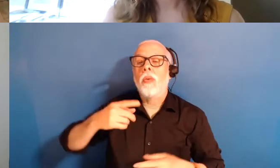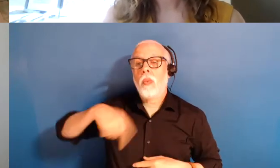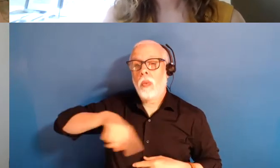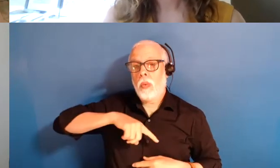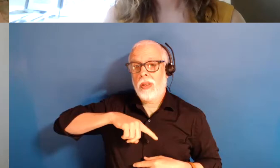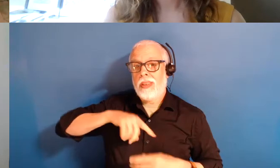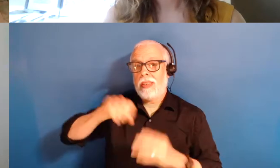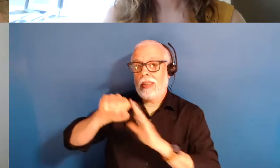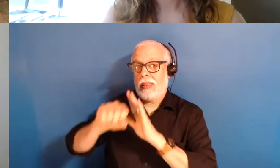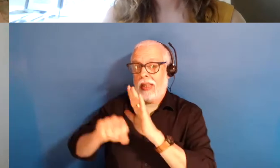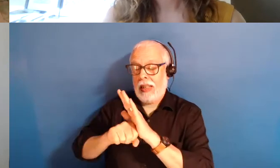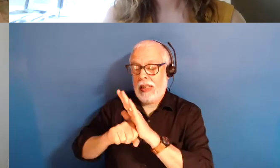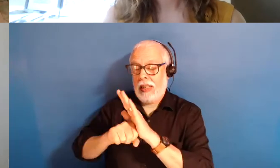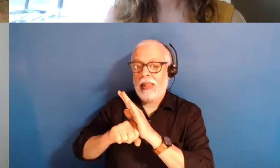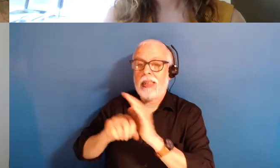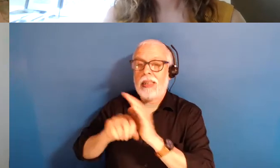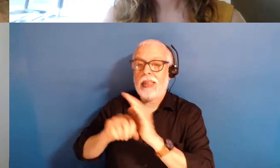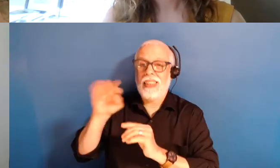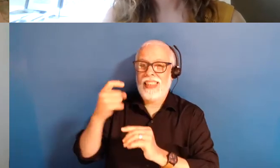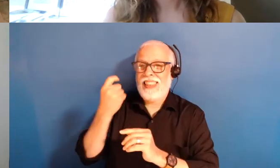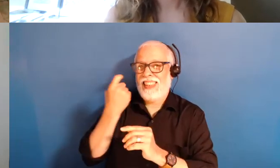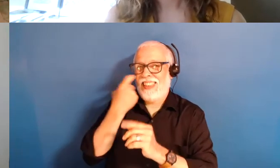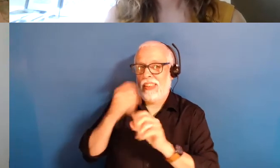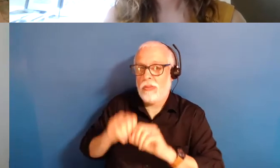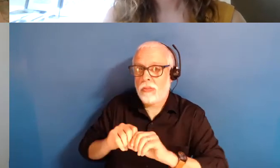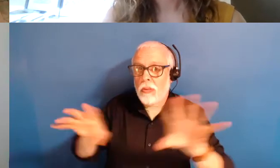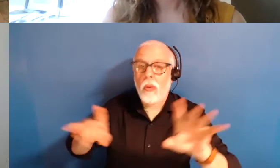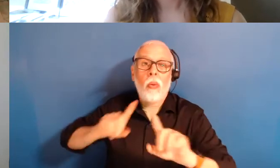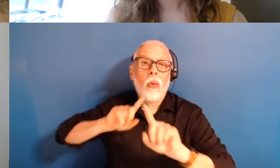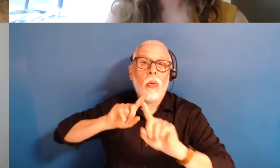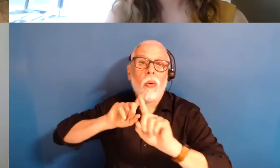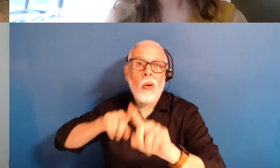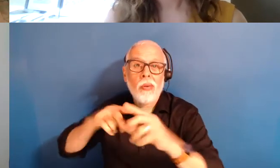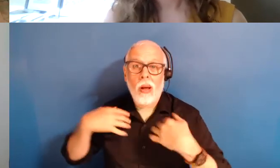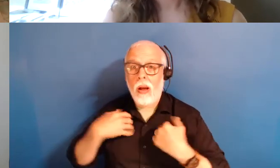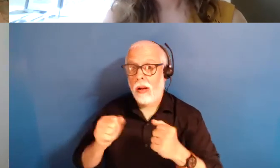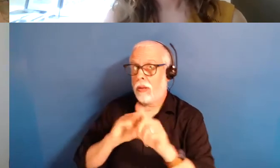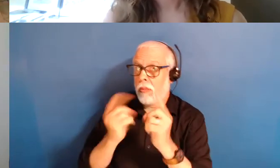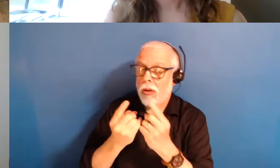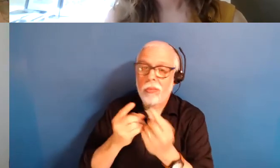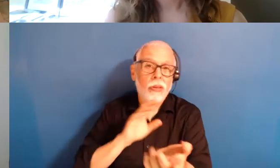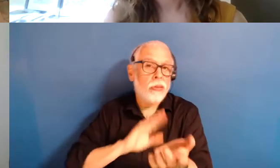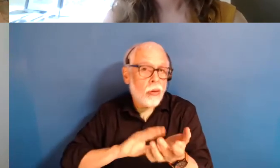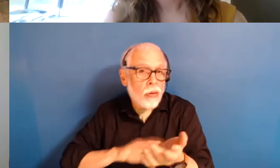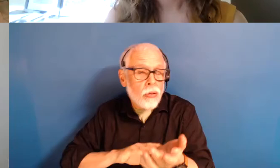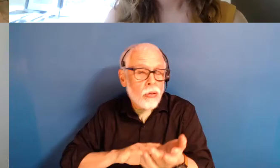The state did just send out standing orders for health departments and providers.